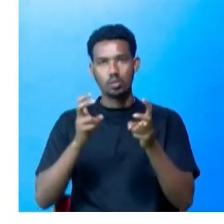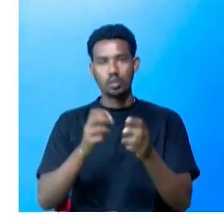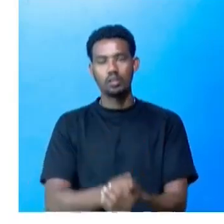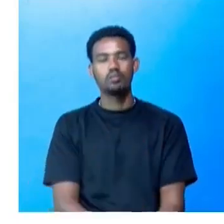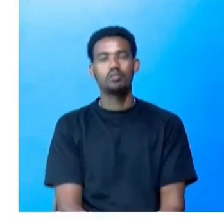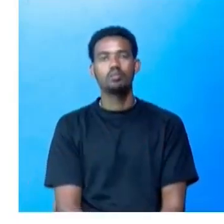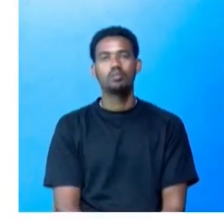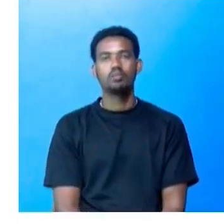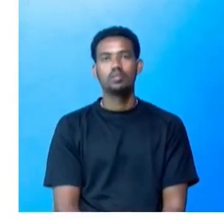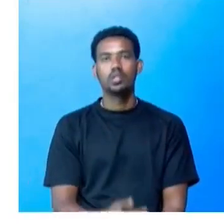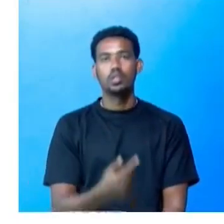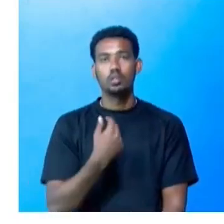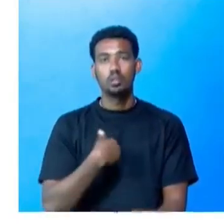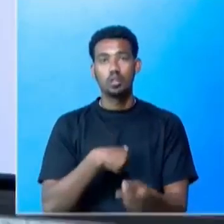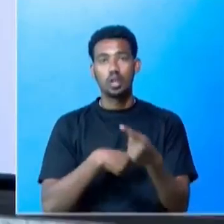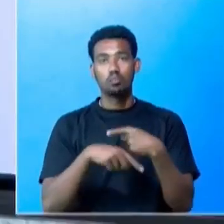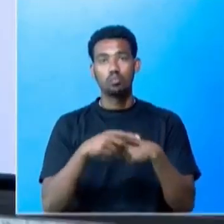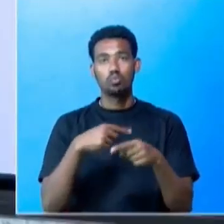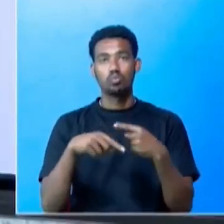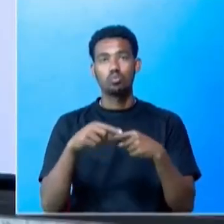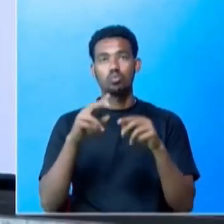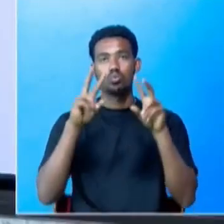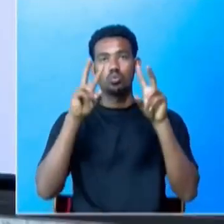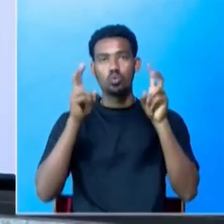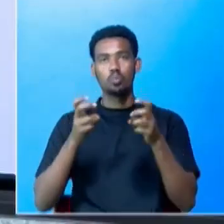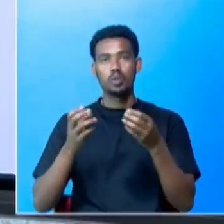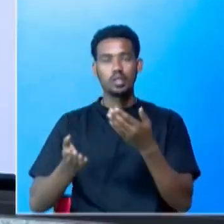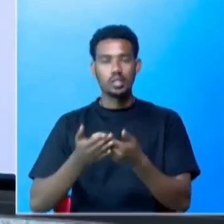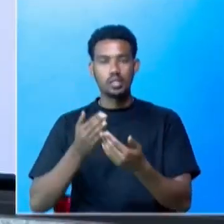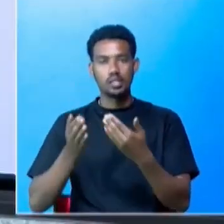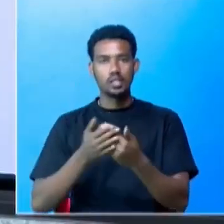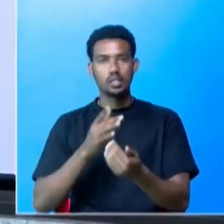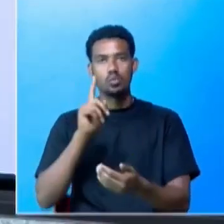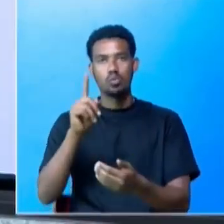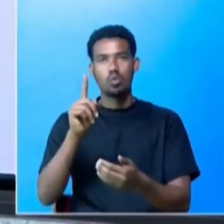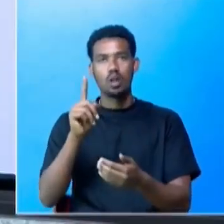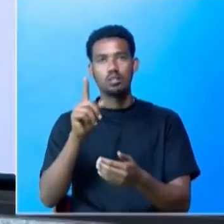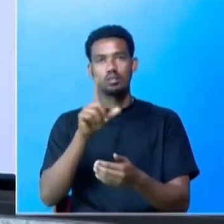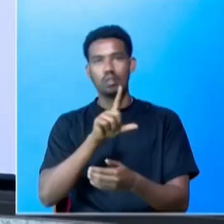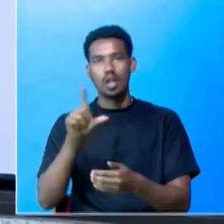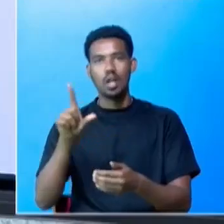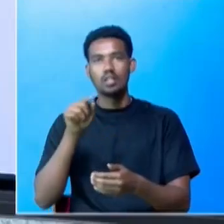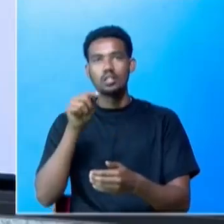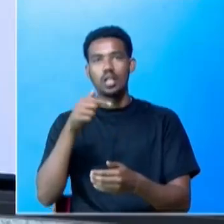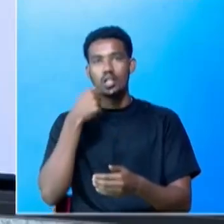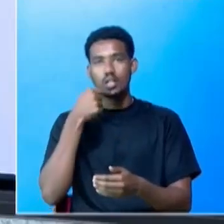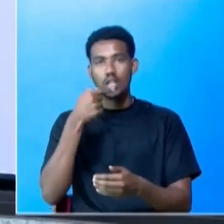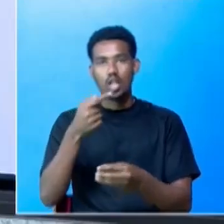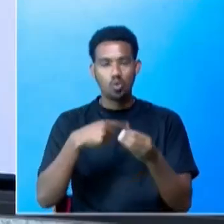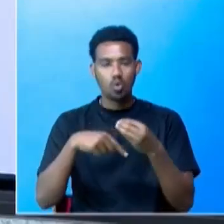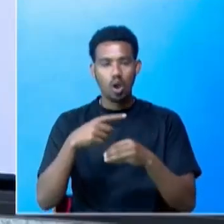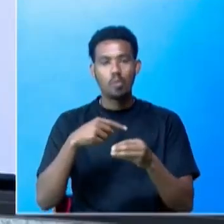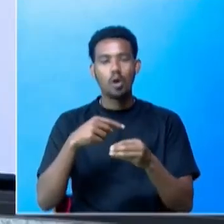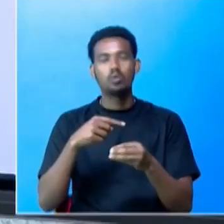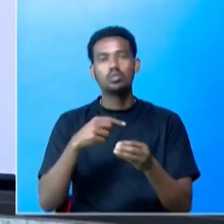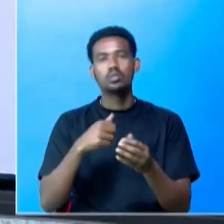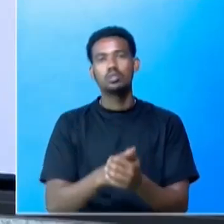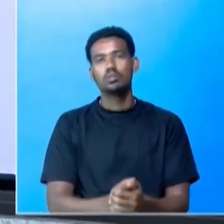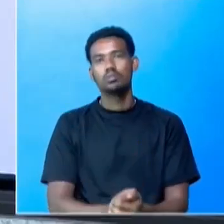So, when we come to the topic, it's easily one line that tells you about what? The